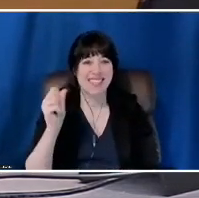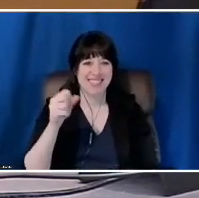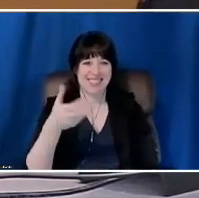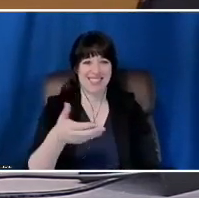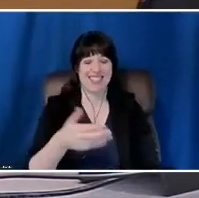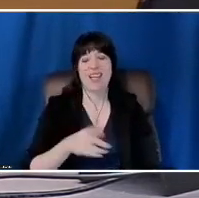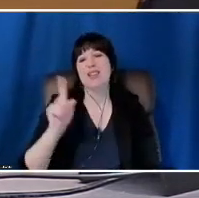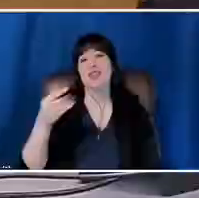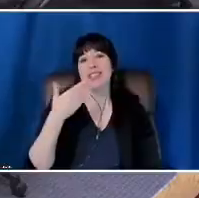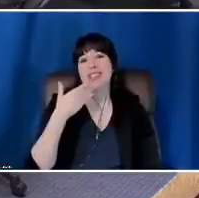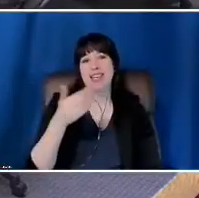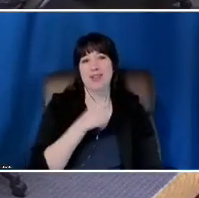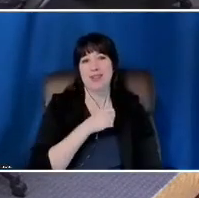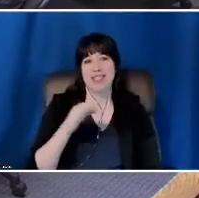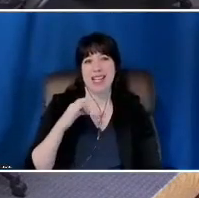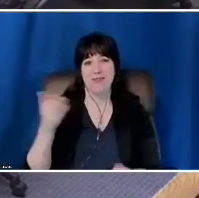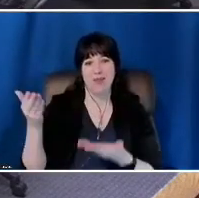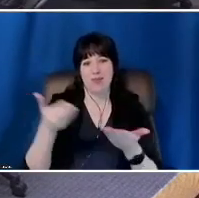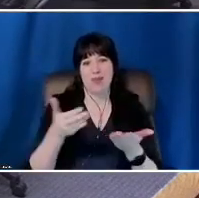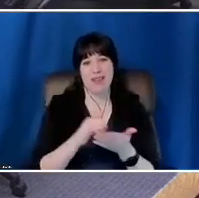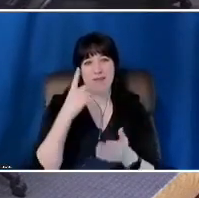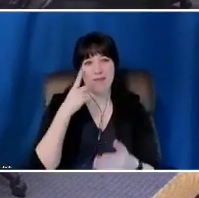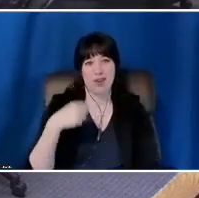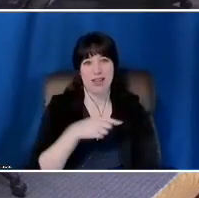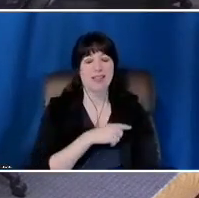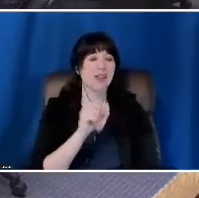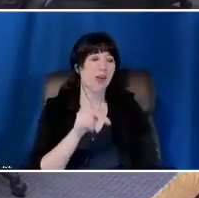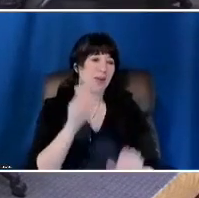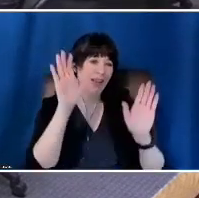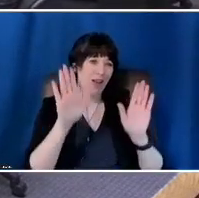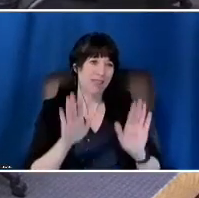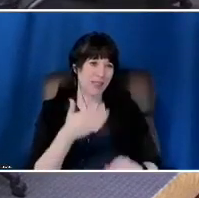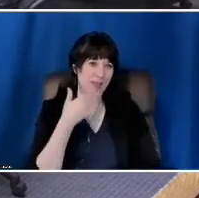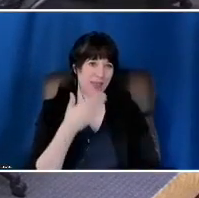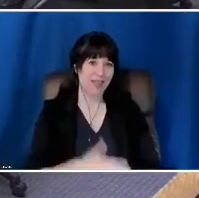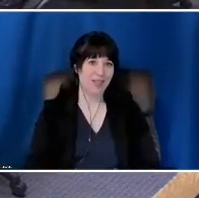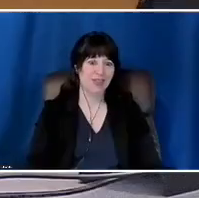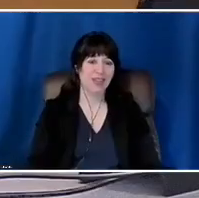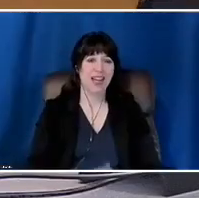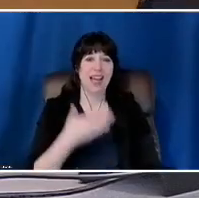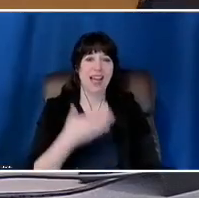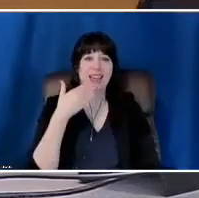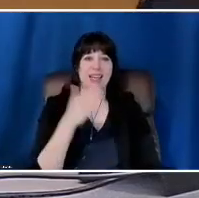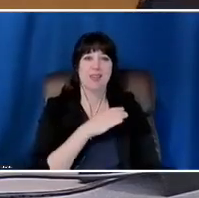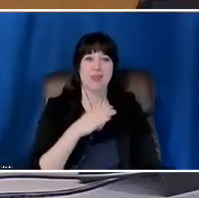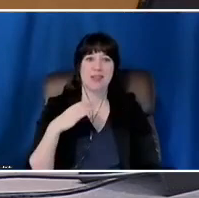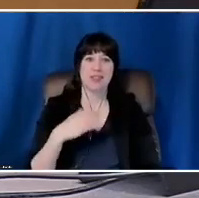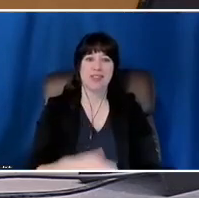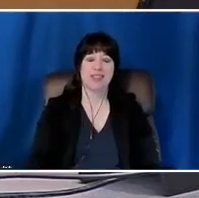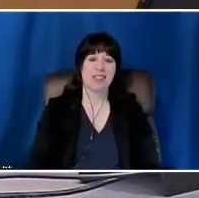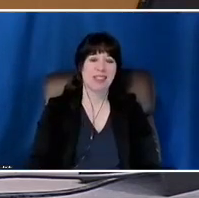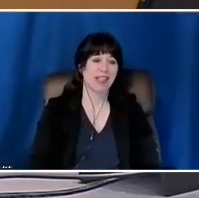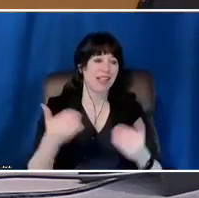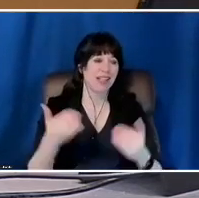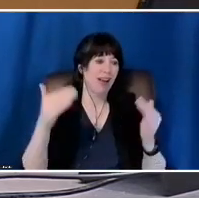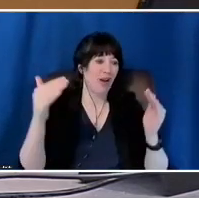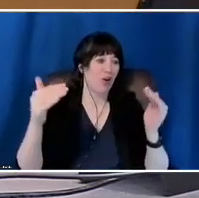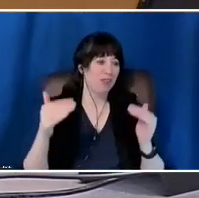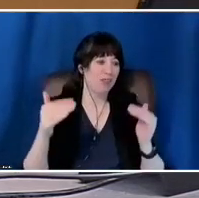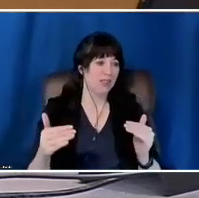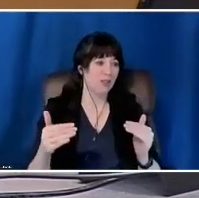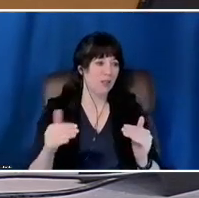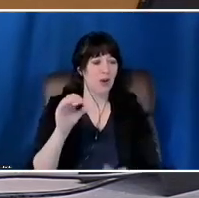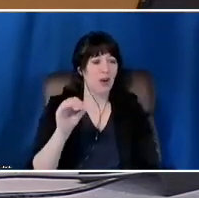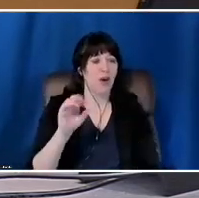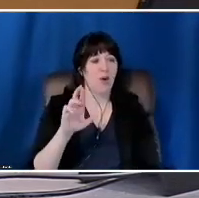to staff for bringing that all together for us. Awesome. Thank you. Thank you, Councillor. Okay, on to ordinances. We